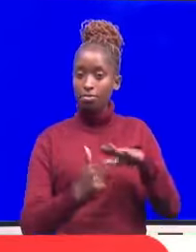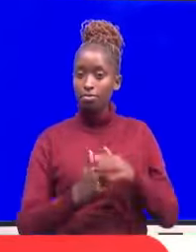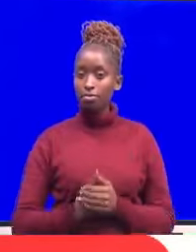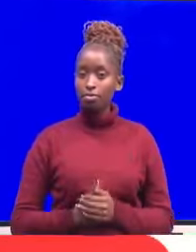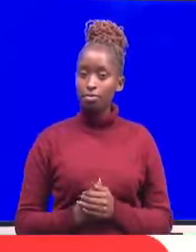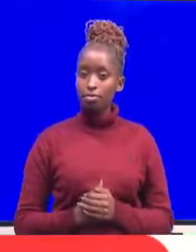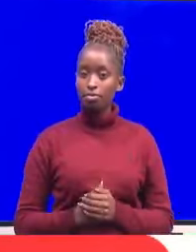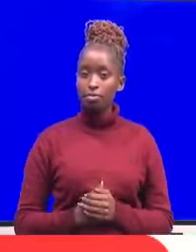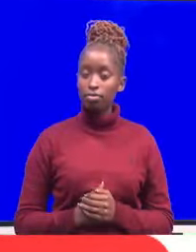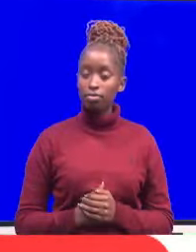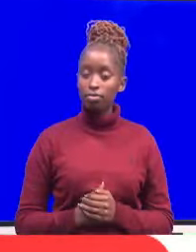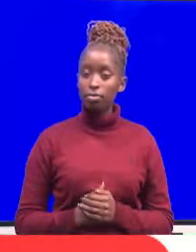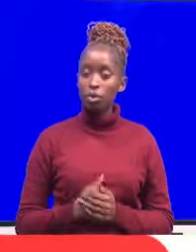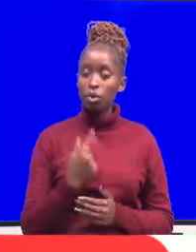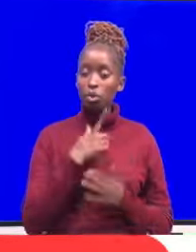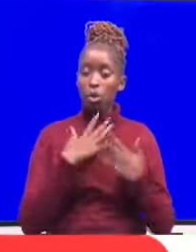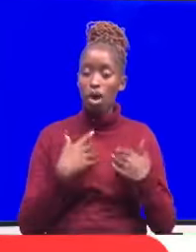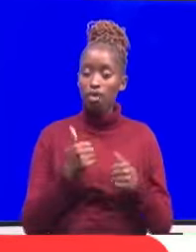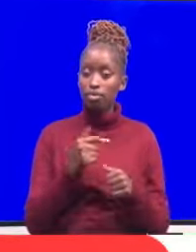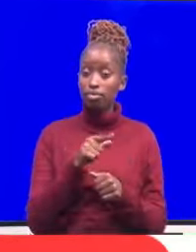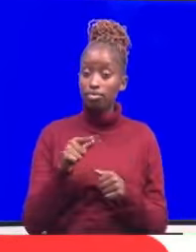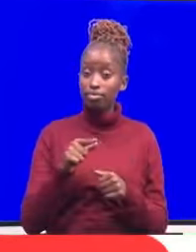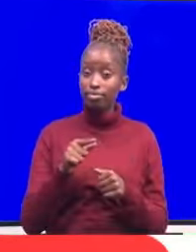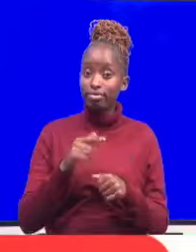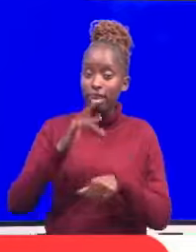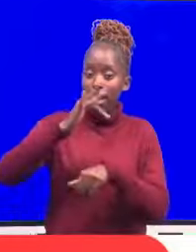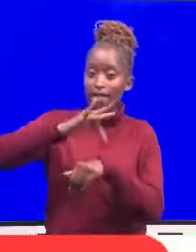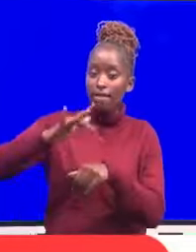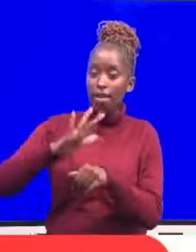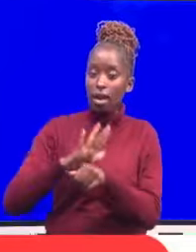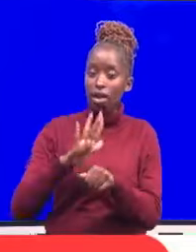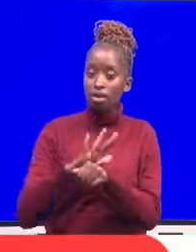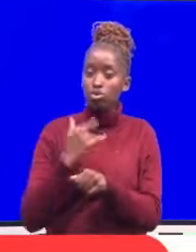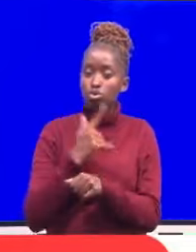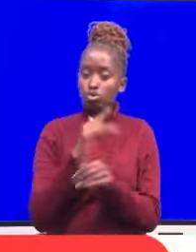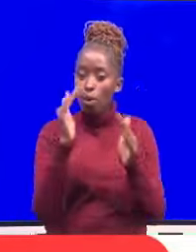nourished. Wale ambao wanaathirika wengi zaidi ni watu wazima.